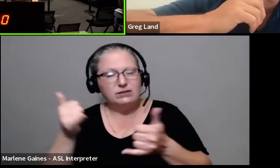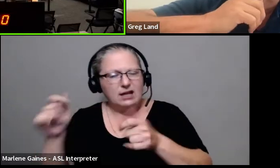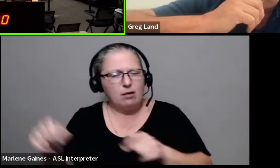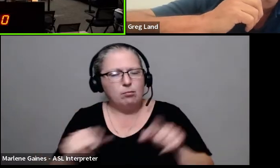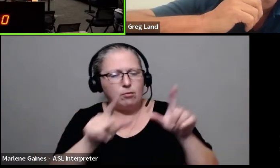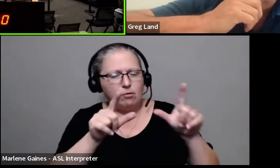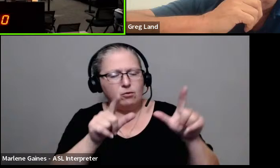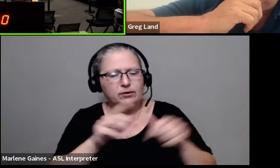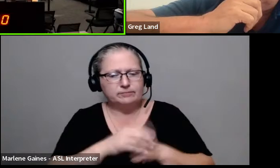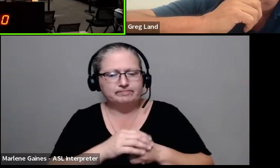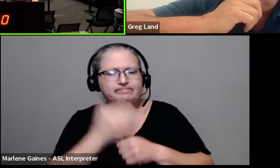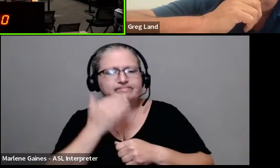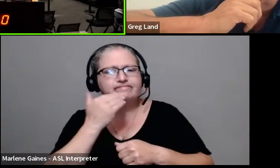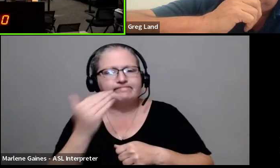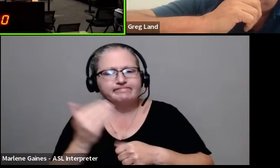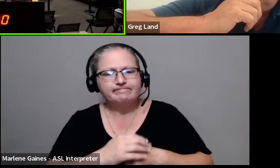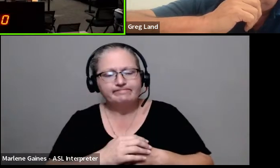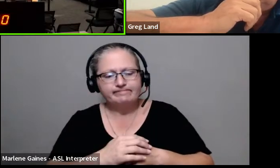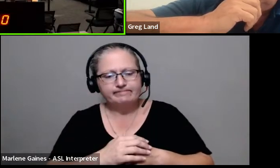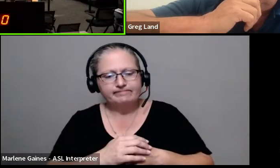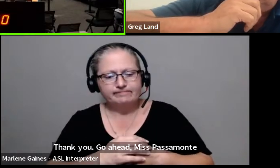her now. Thank you.